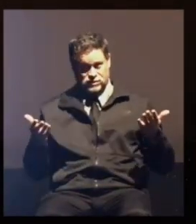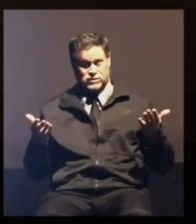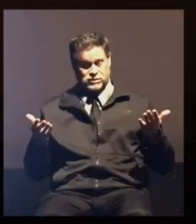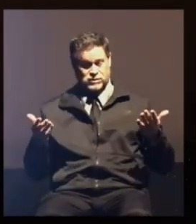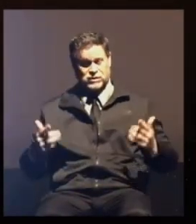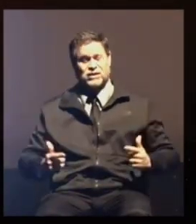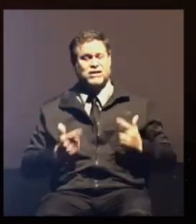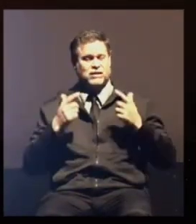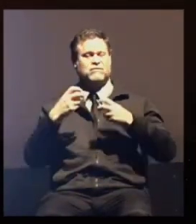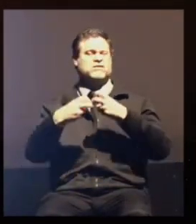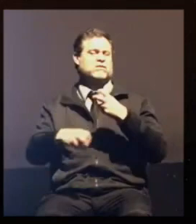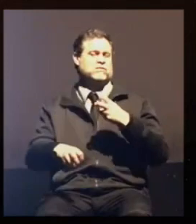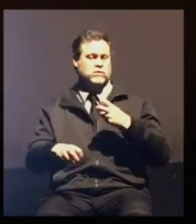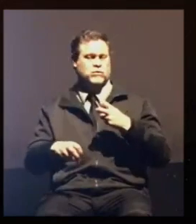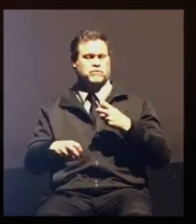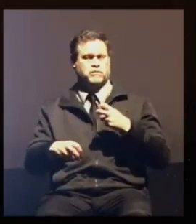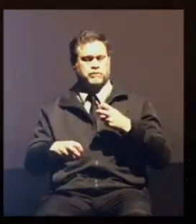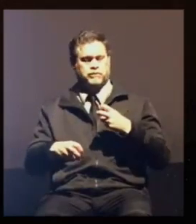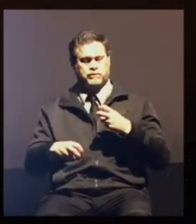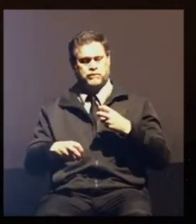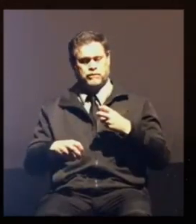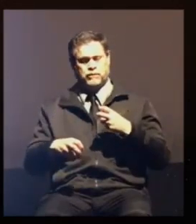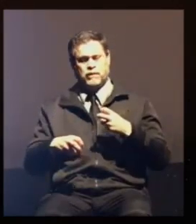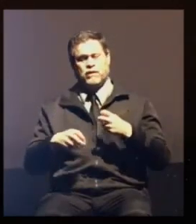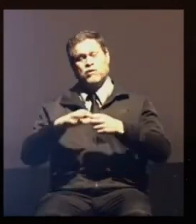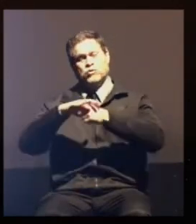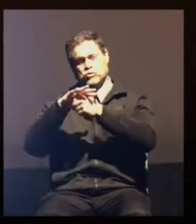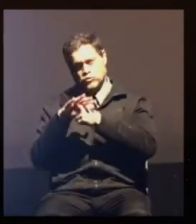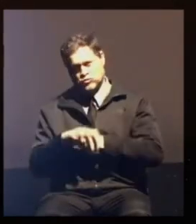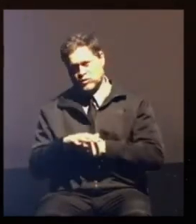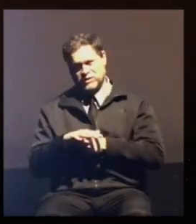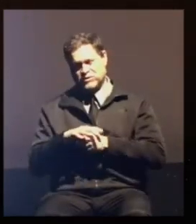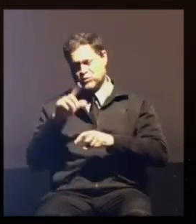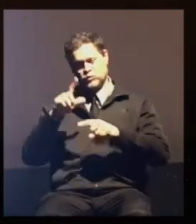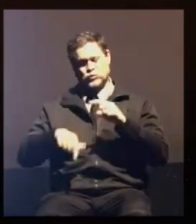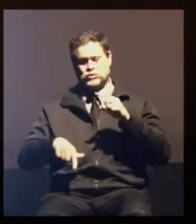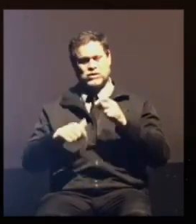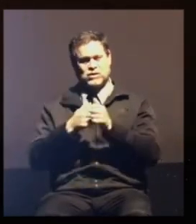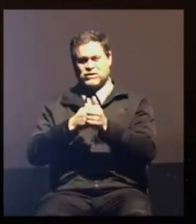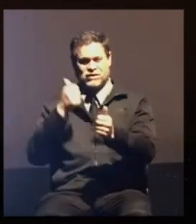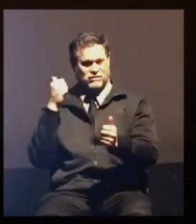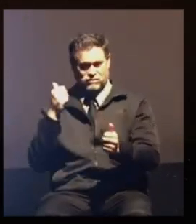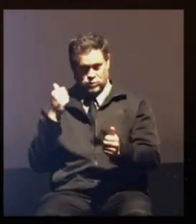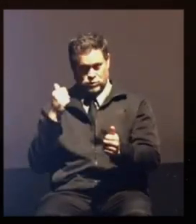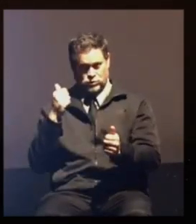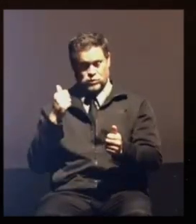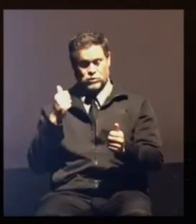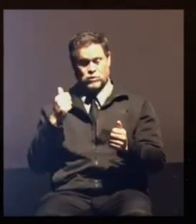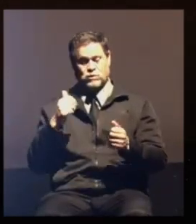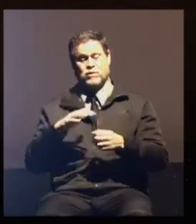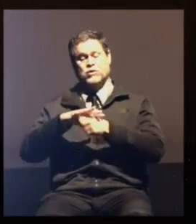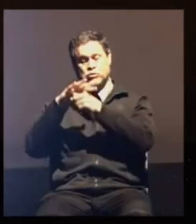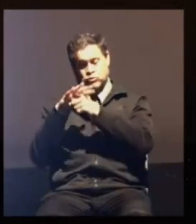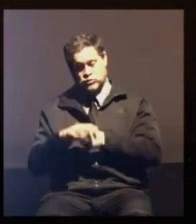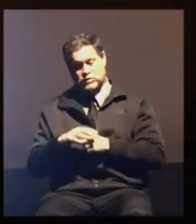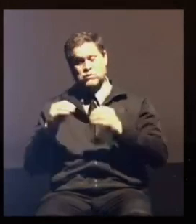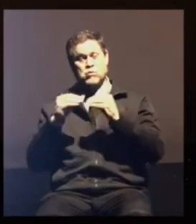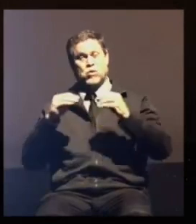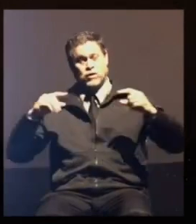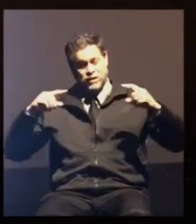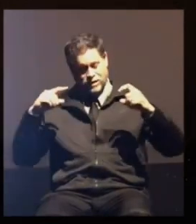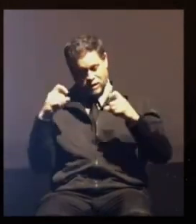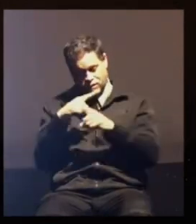for all of us, life is difficult and stress is inevitable. Yet we make this lesson more